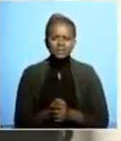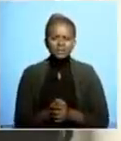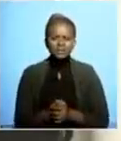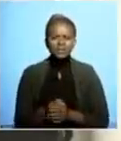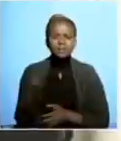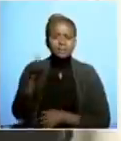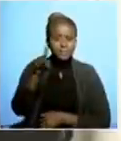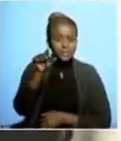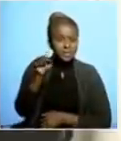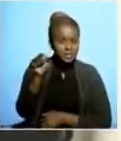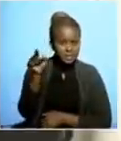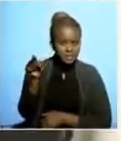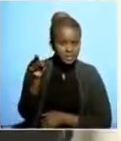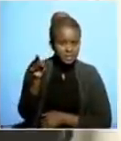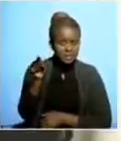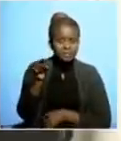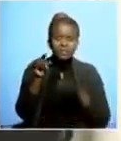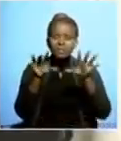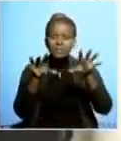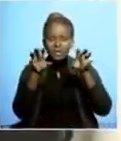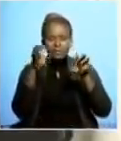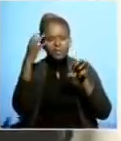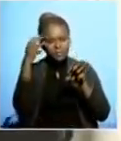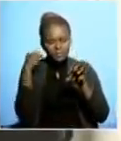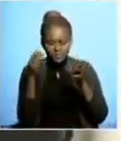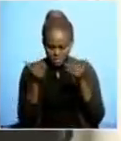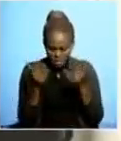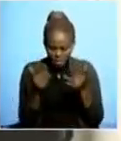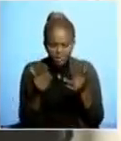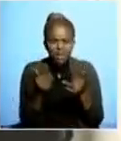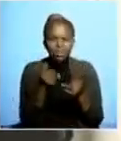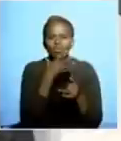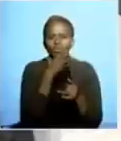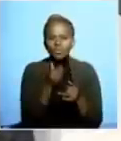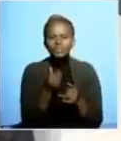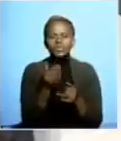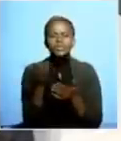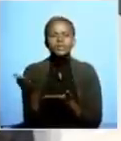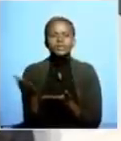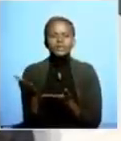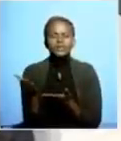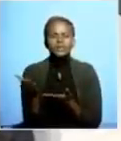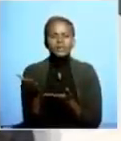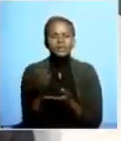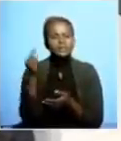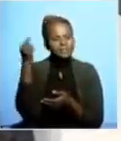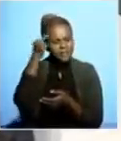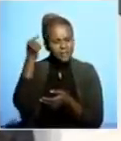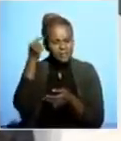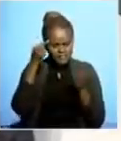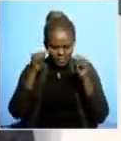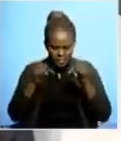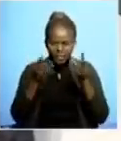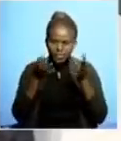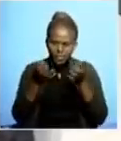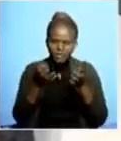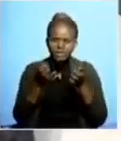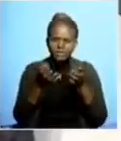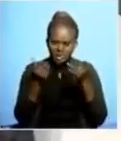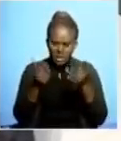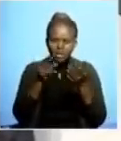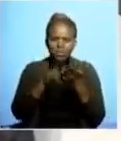PSS, Cabinet Office, now the Commission. This government wants to report progress